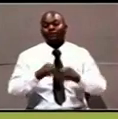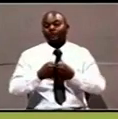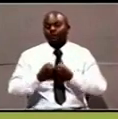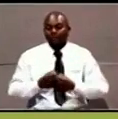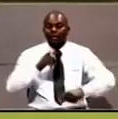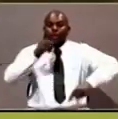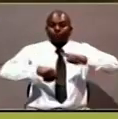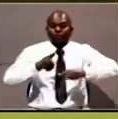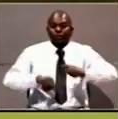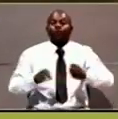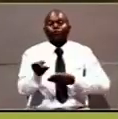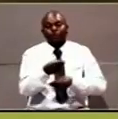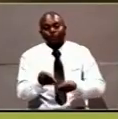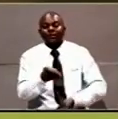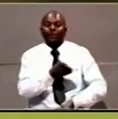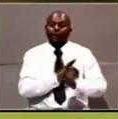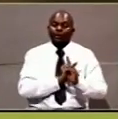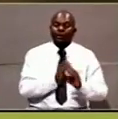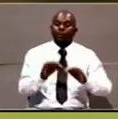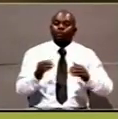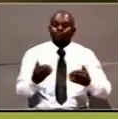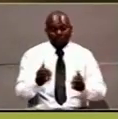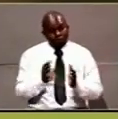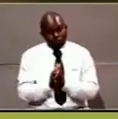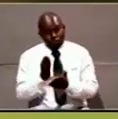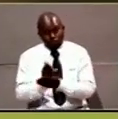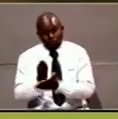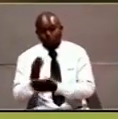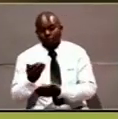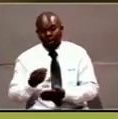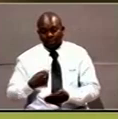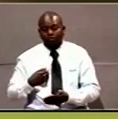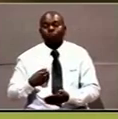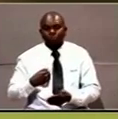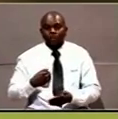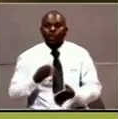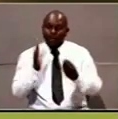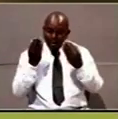political, economic, security, so that indeed you then have a region which is